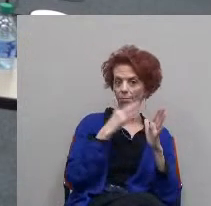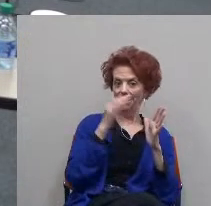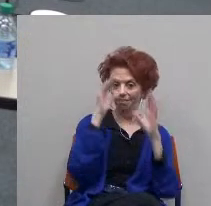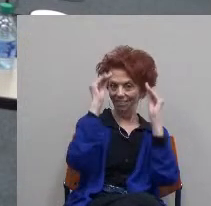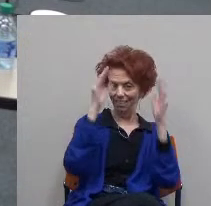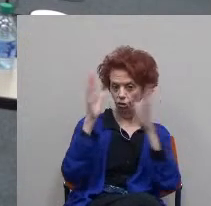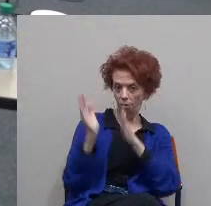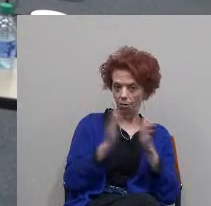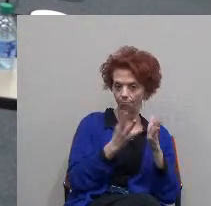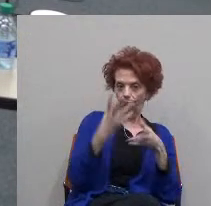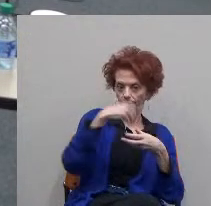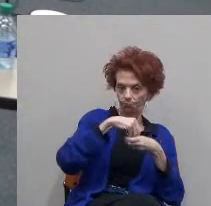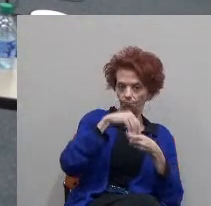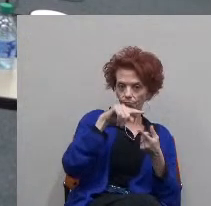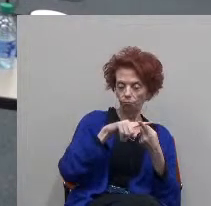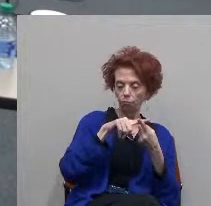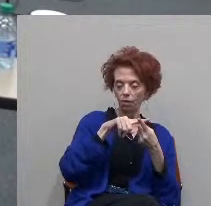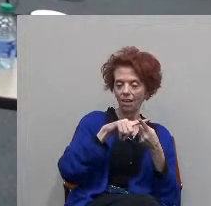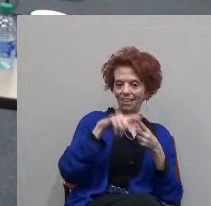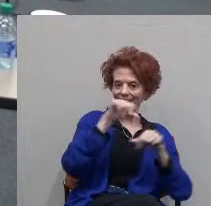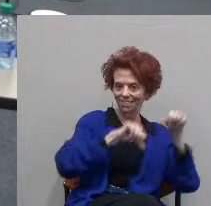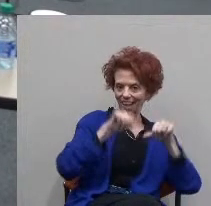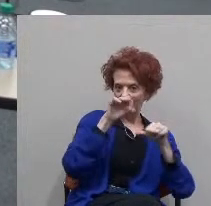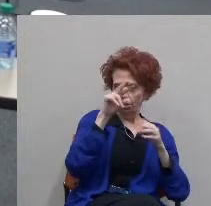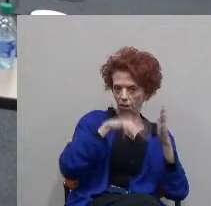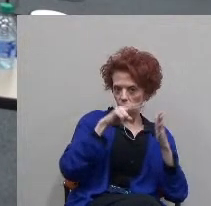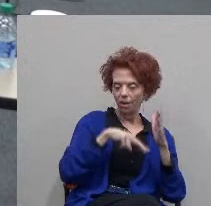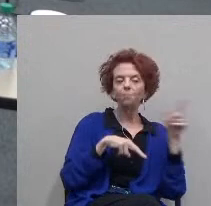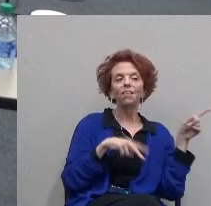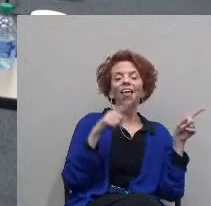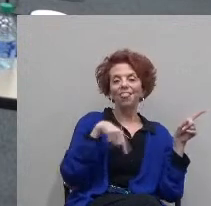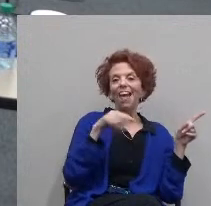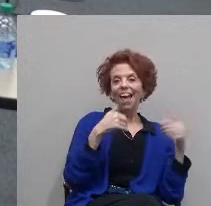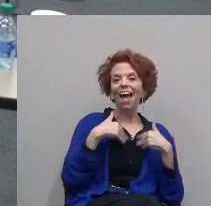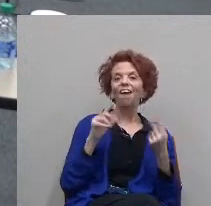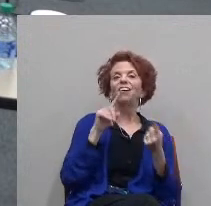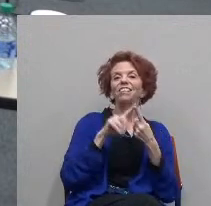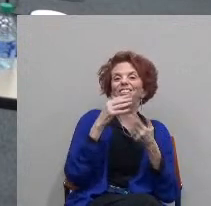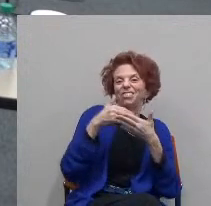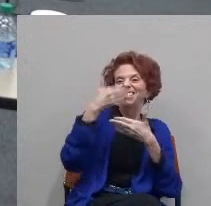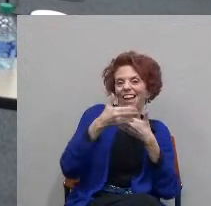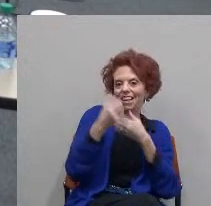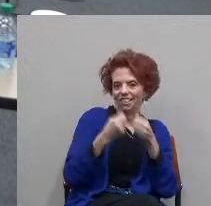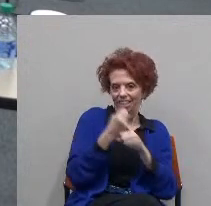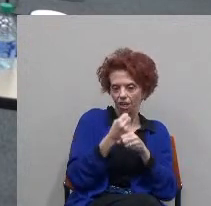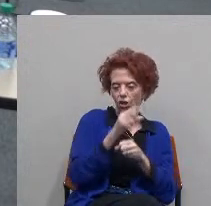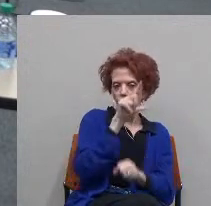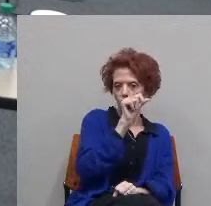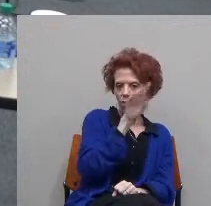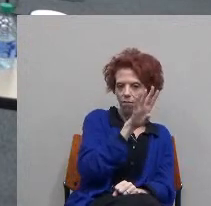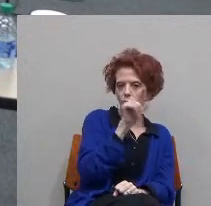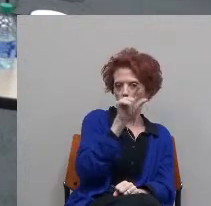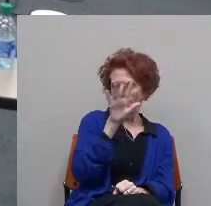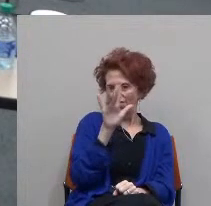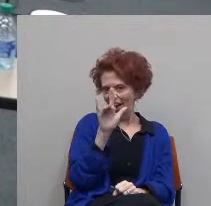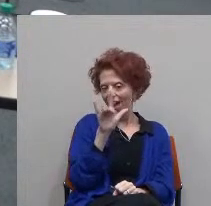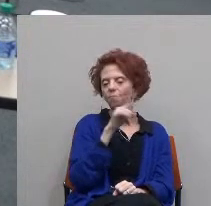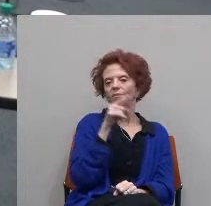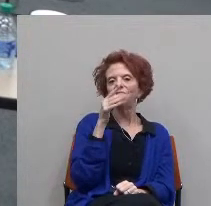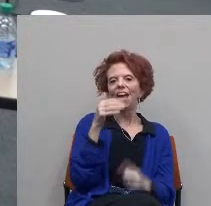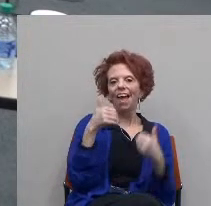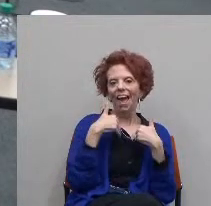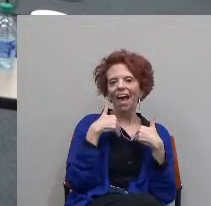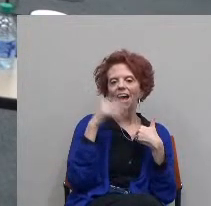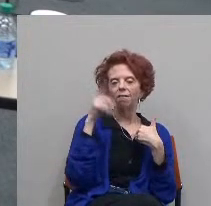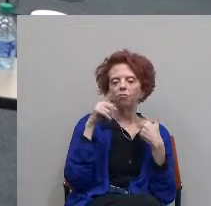their, so they have until next year. So beginning the 24-25 school years,